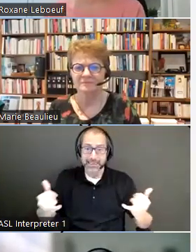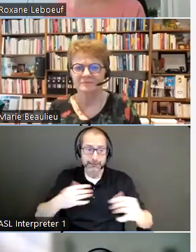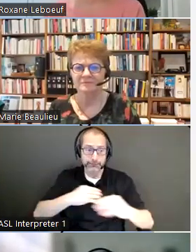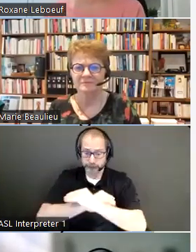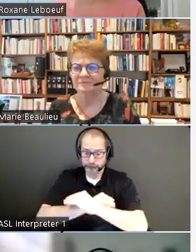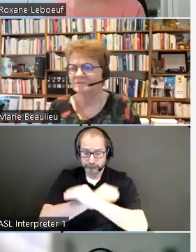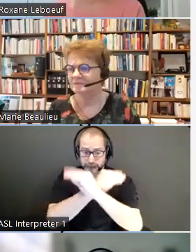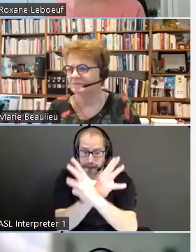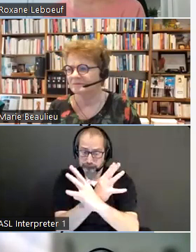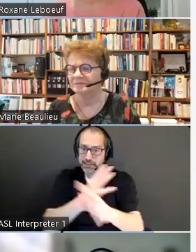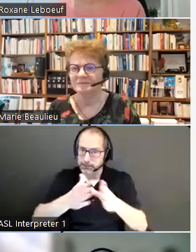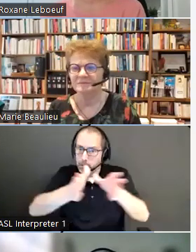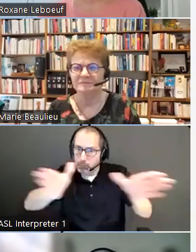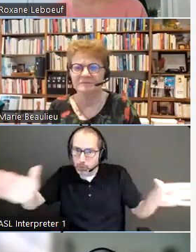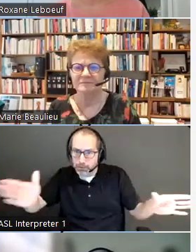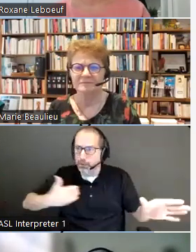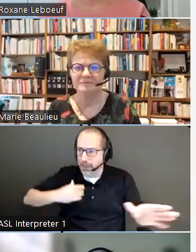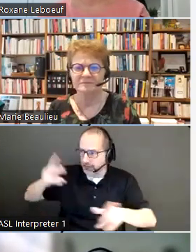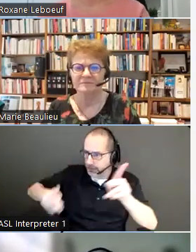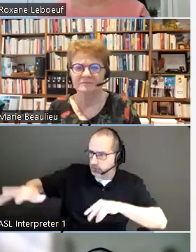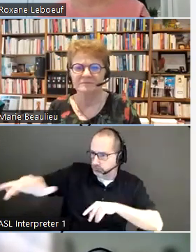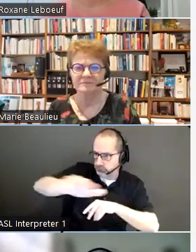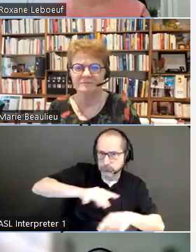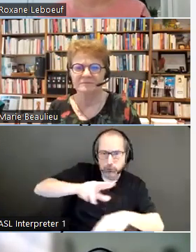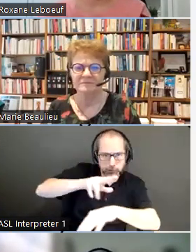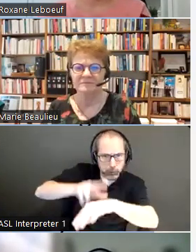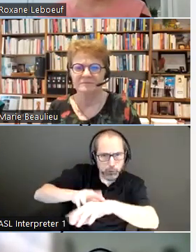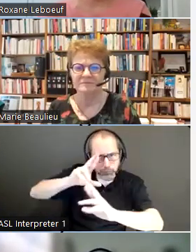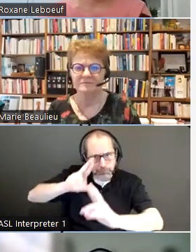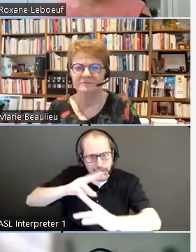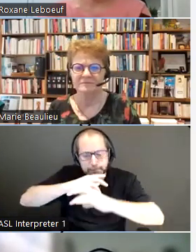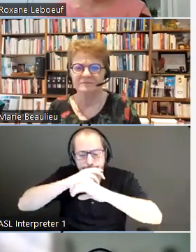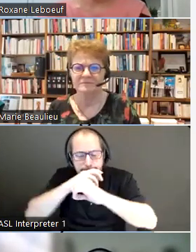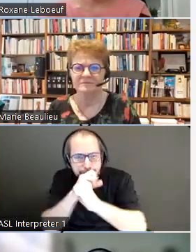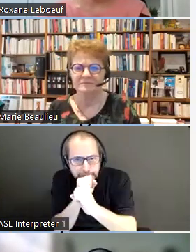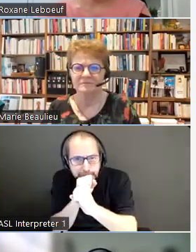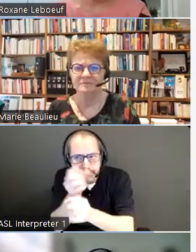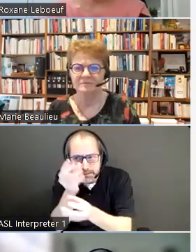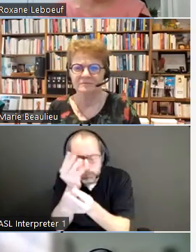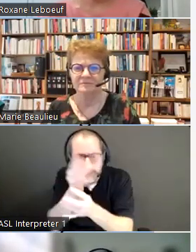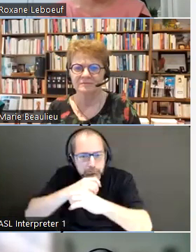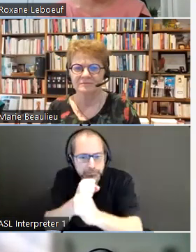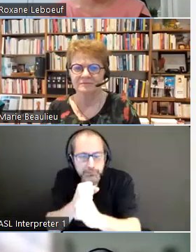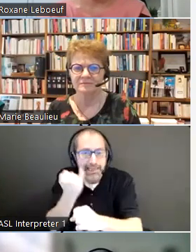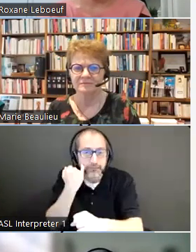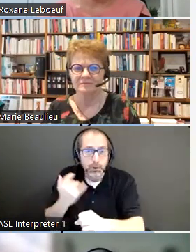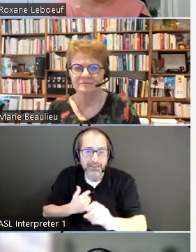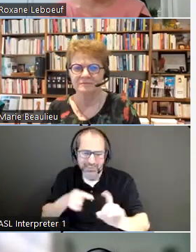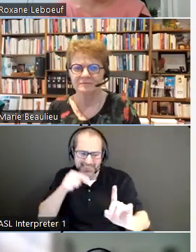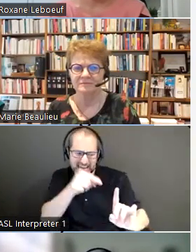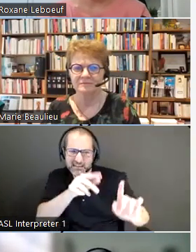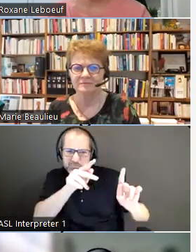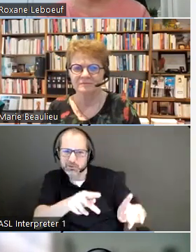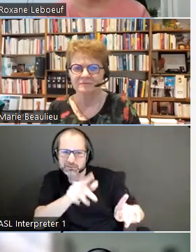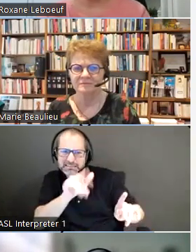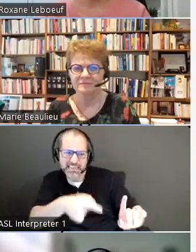we want to respect your privacy and confidentiality. If you have a specific question or situation that you want to talk to us